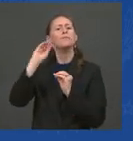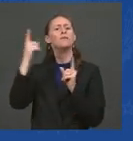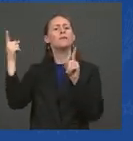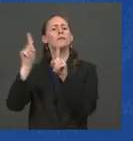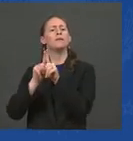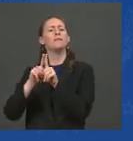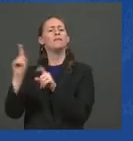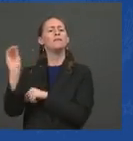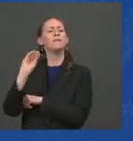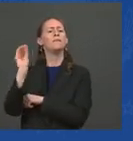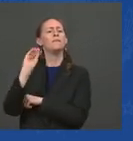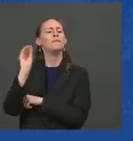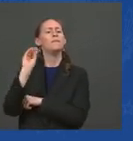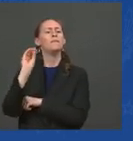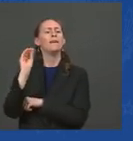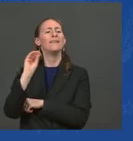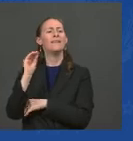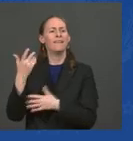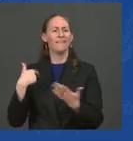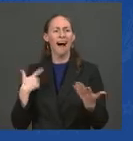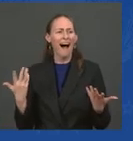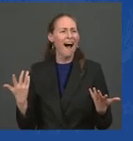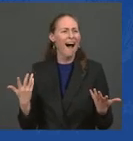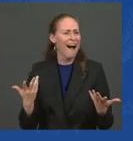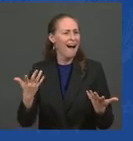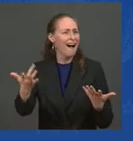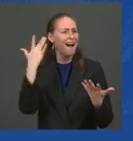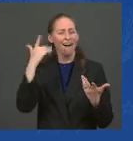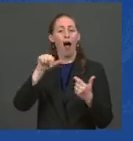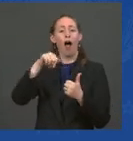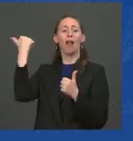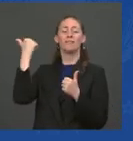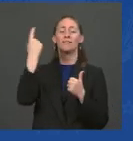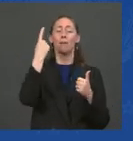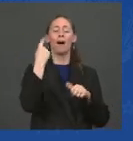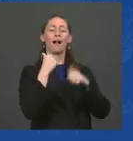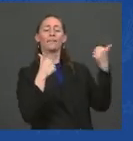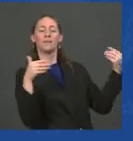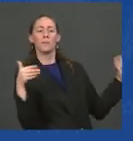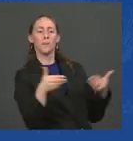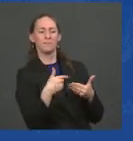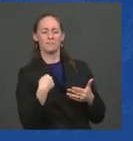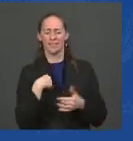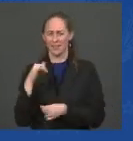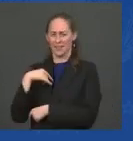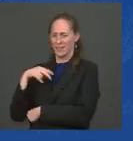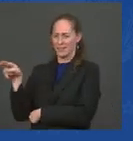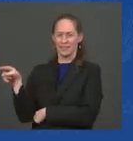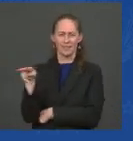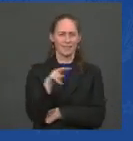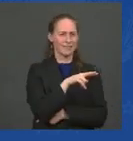introduced by Johnny Scanafrana. So it took a while for me to figure all this out.